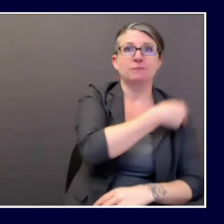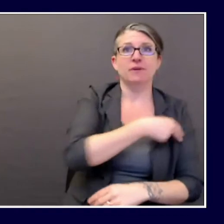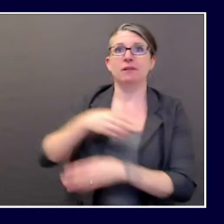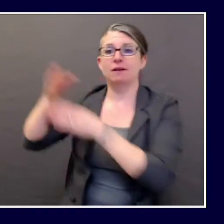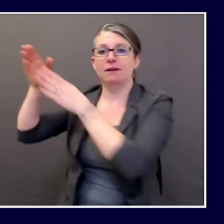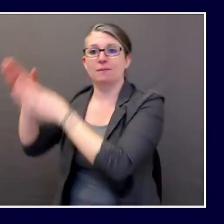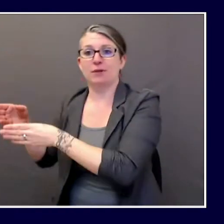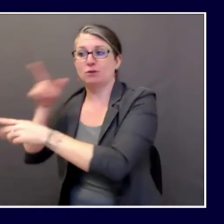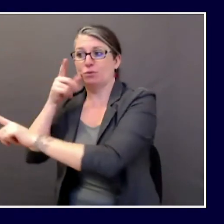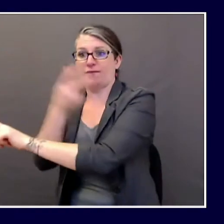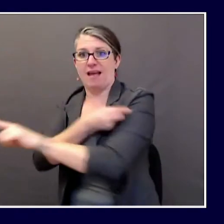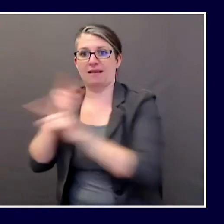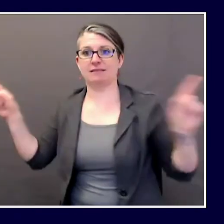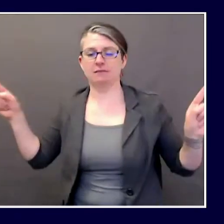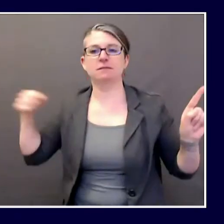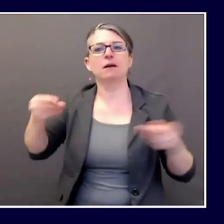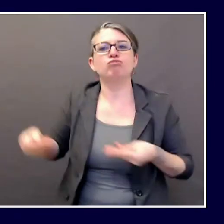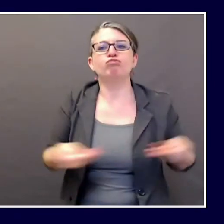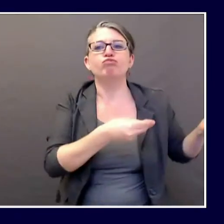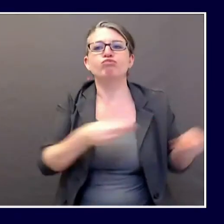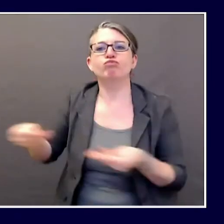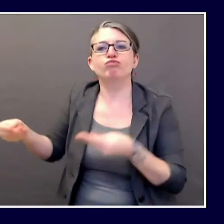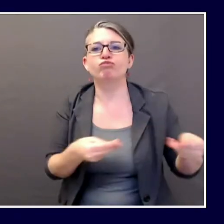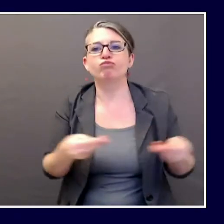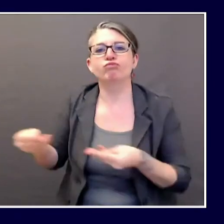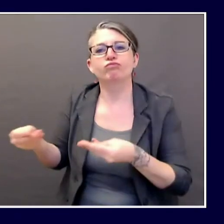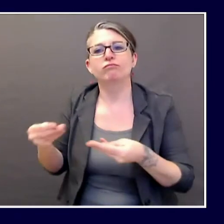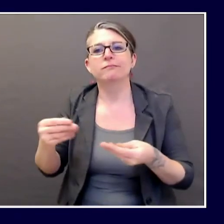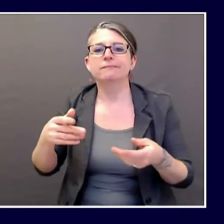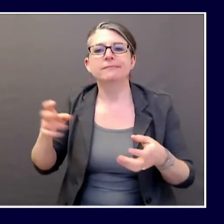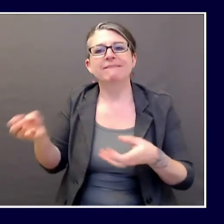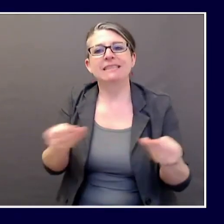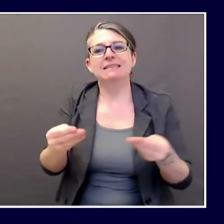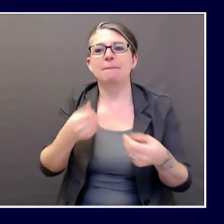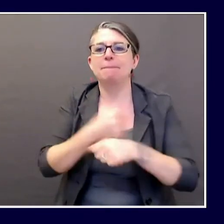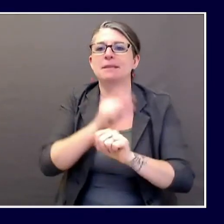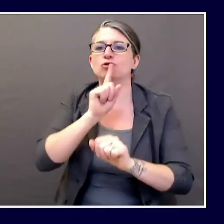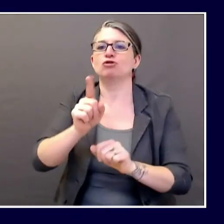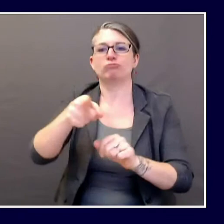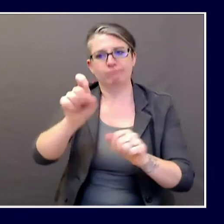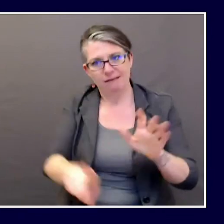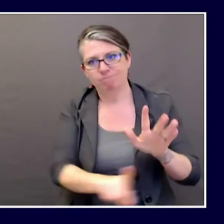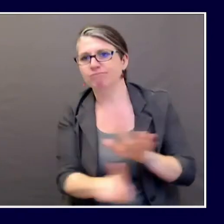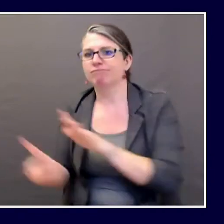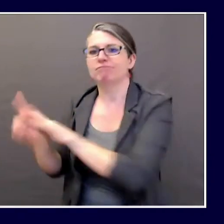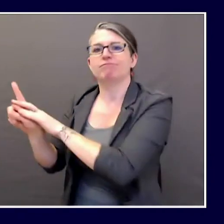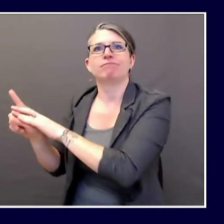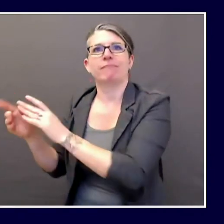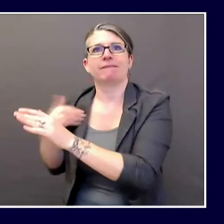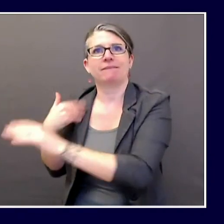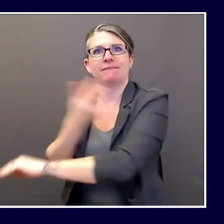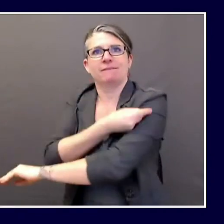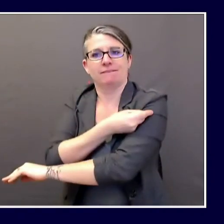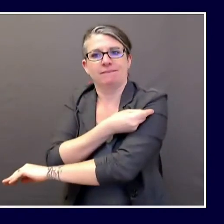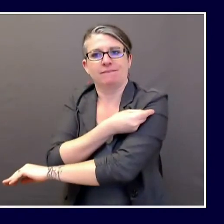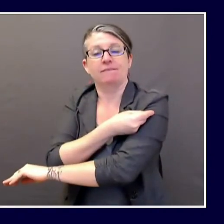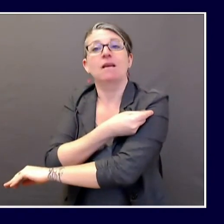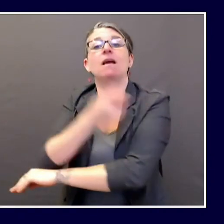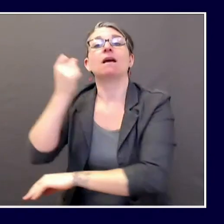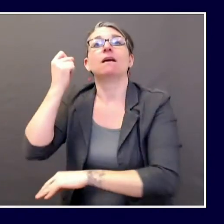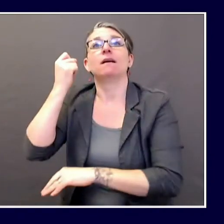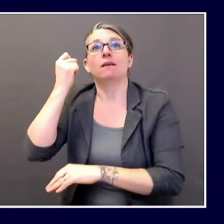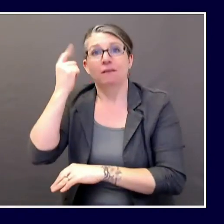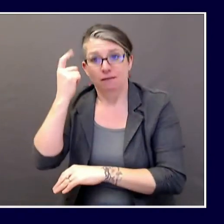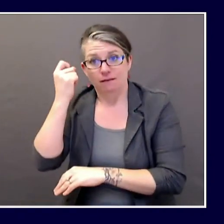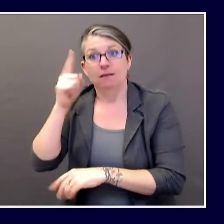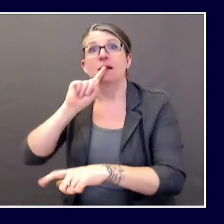line will also be helpful to scheduling appointments at the sites that opt to utilize the scheduling